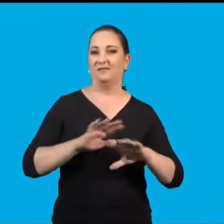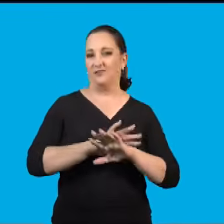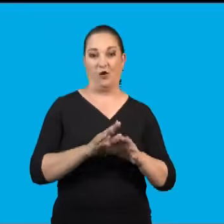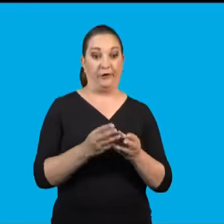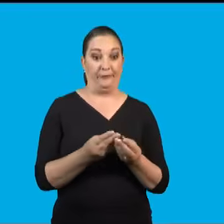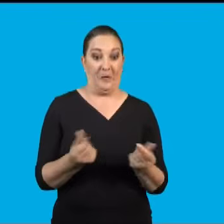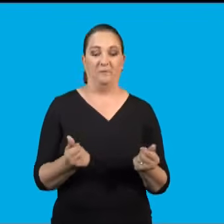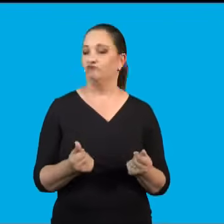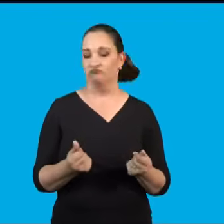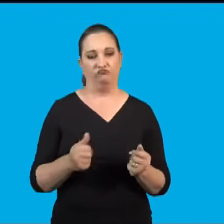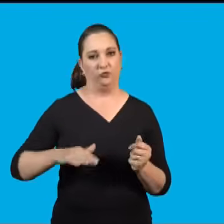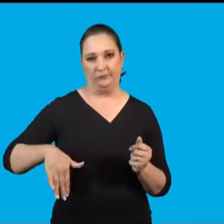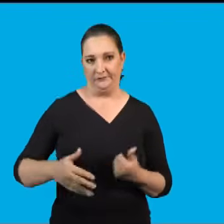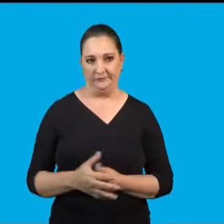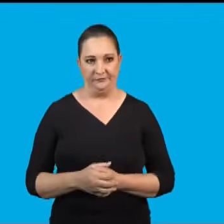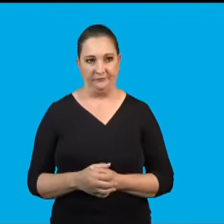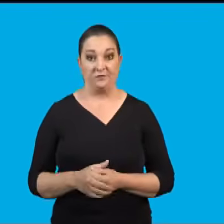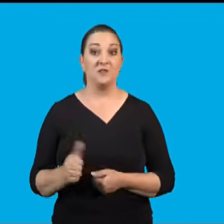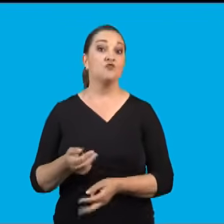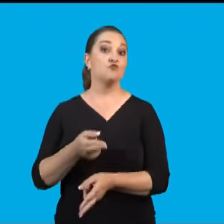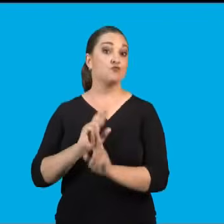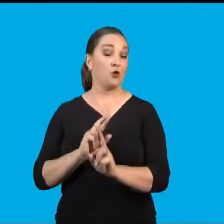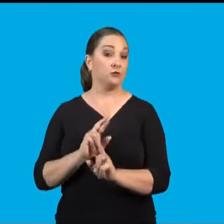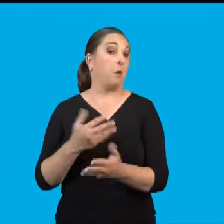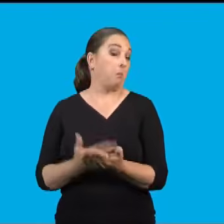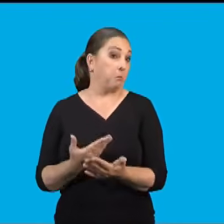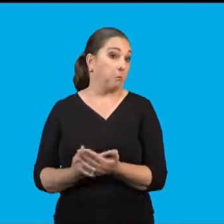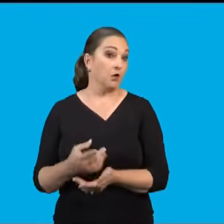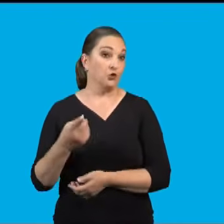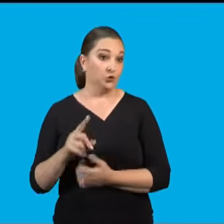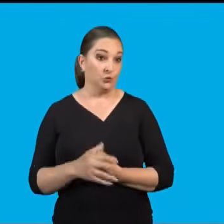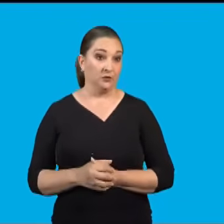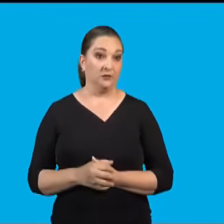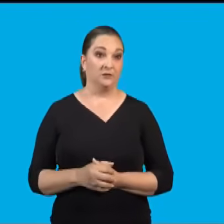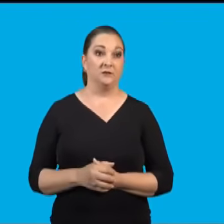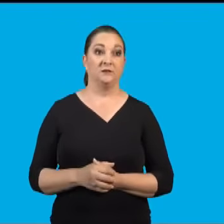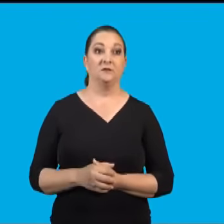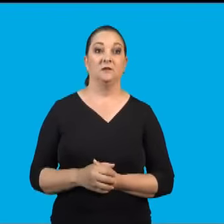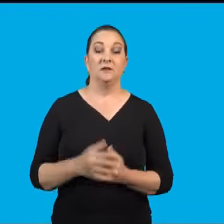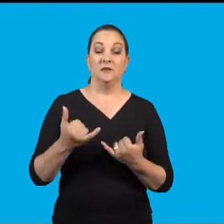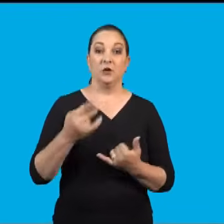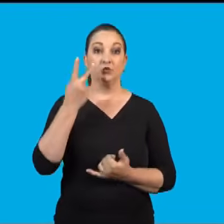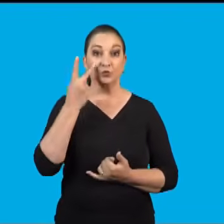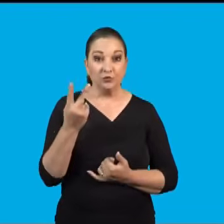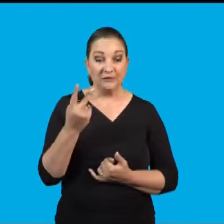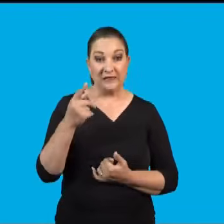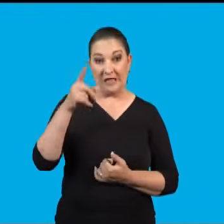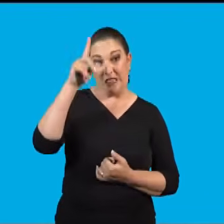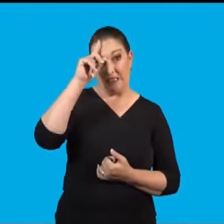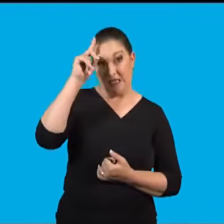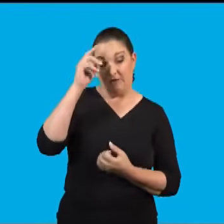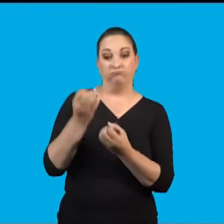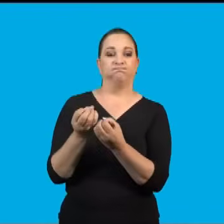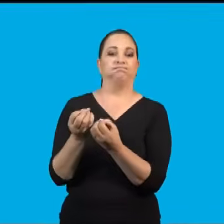all abolished. Possible response there, that is interpreting evidence from the source. Africans who were in